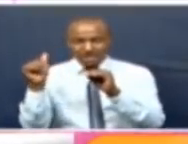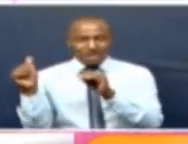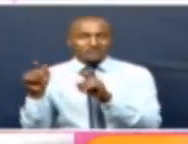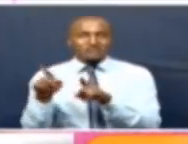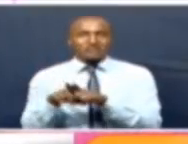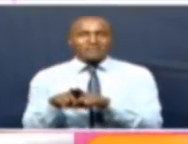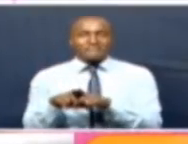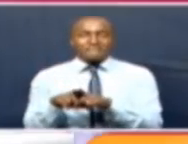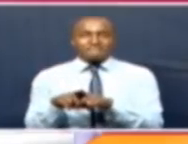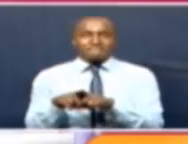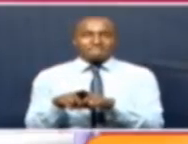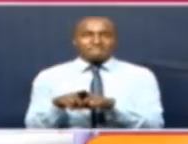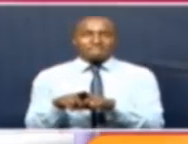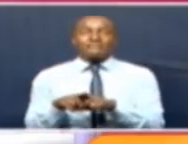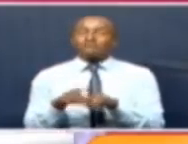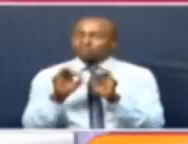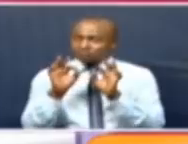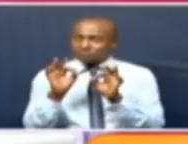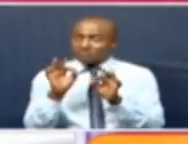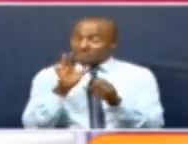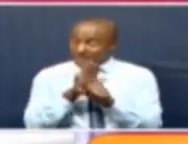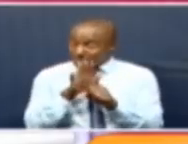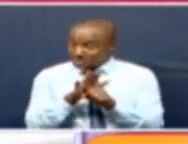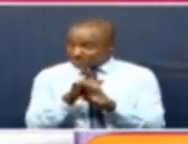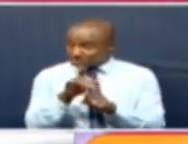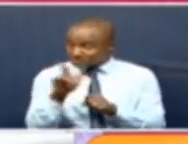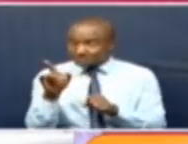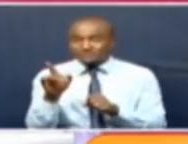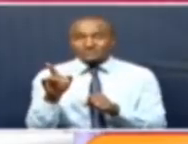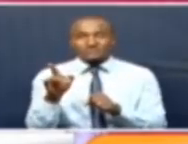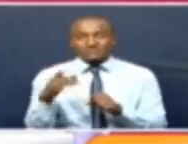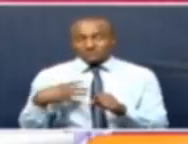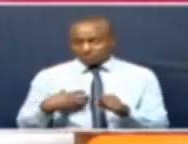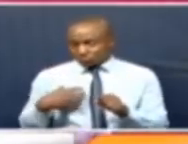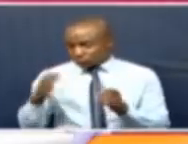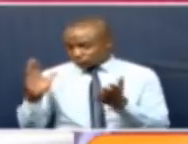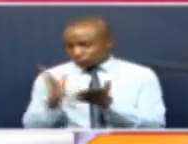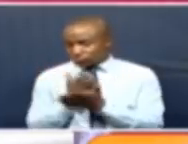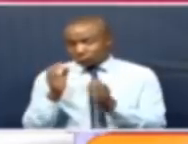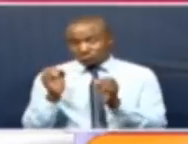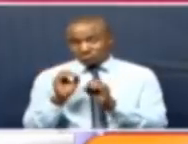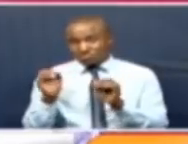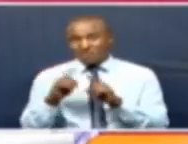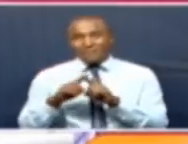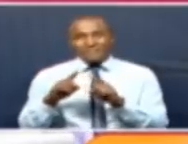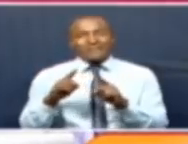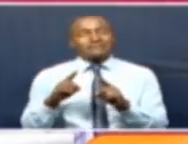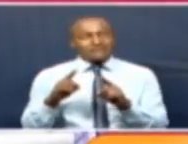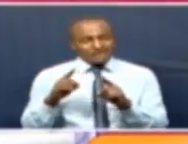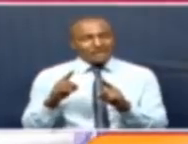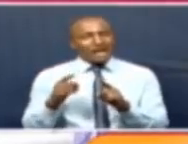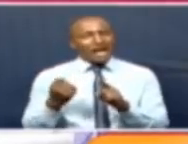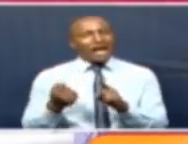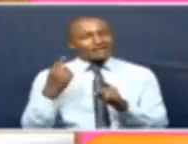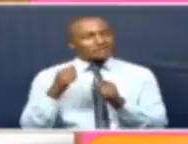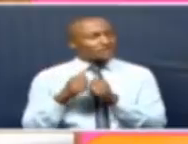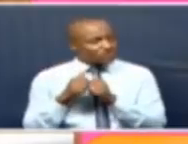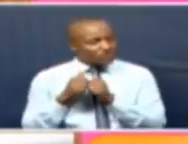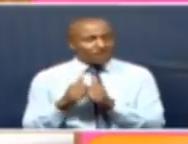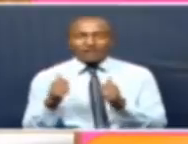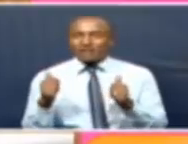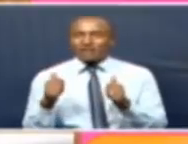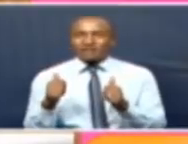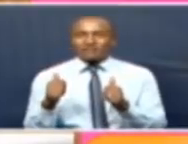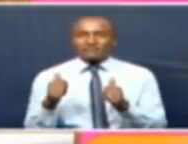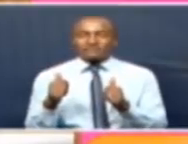the demand. Wananifurahisha sababu wao wengi hawajakatwa, lakini wanahisi vile mwenye amekatwa anasikia. A ball